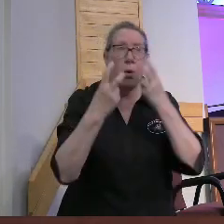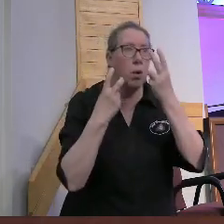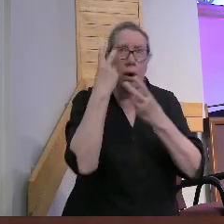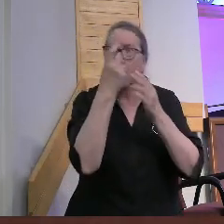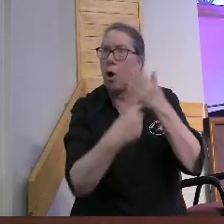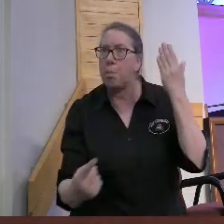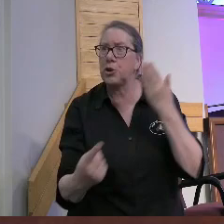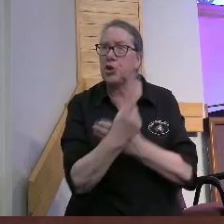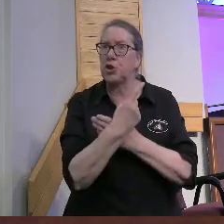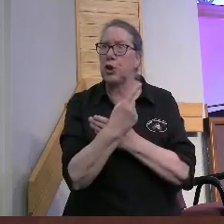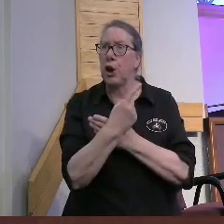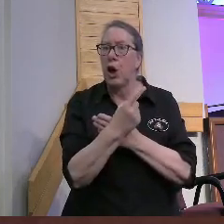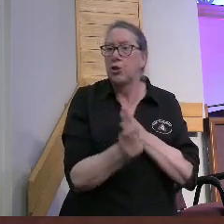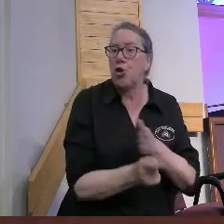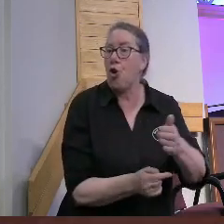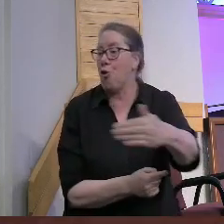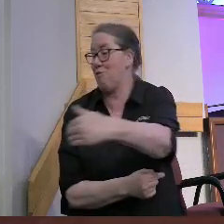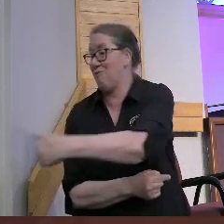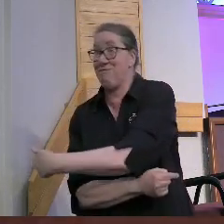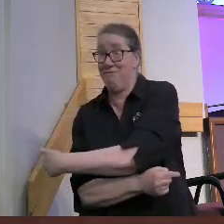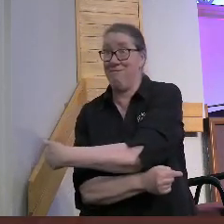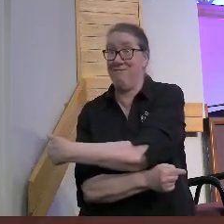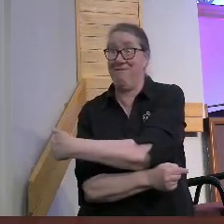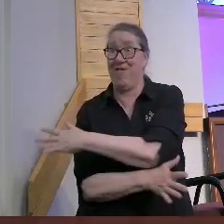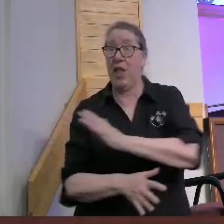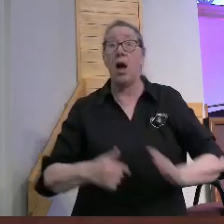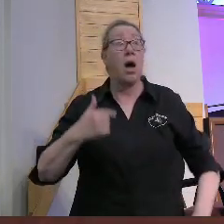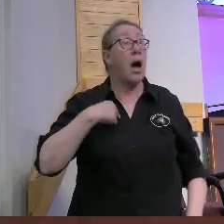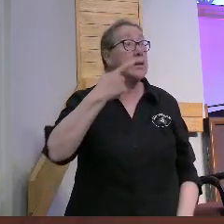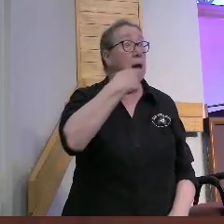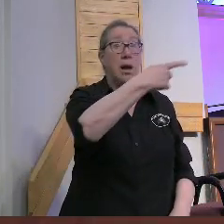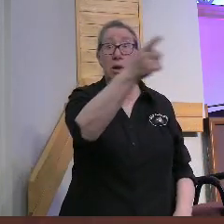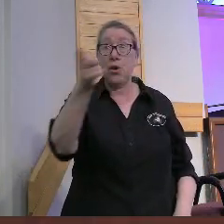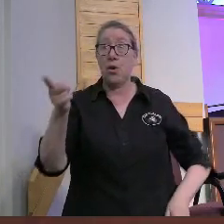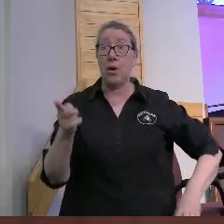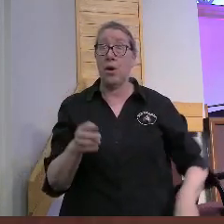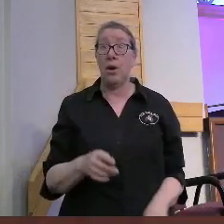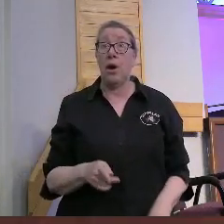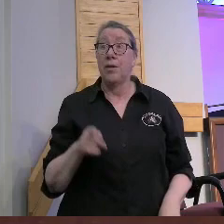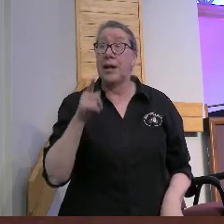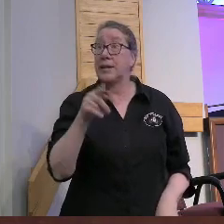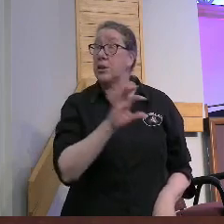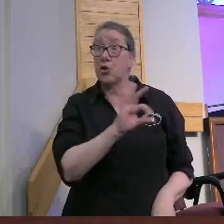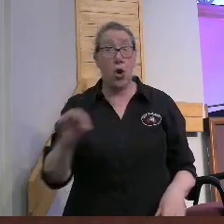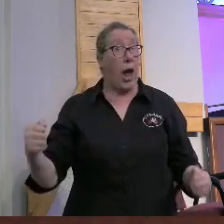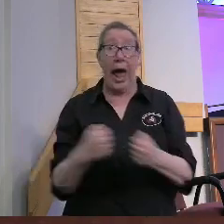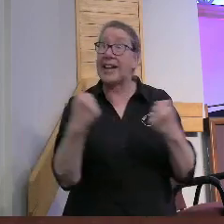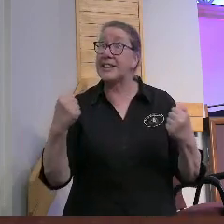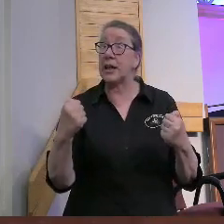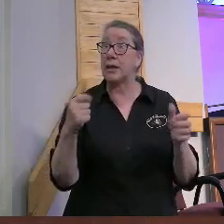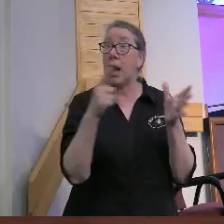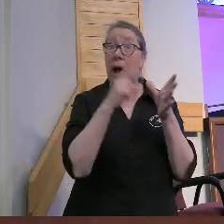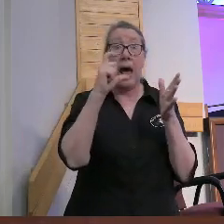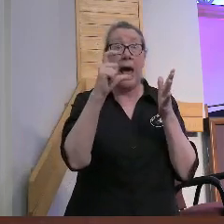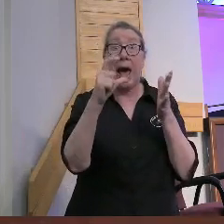opportunity to get on the other way. I want to tell you today that it is no coincidence that you're here today. It's no coincidence that you're